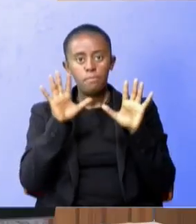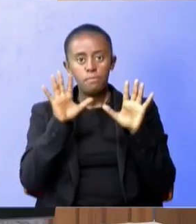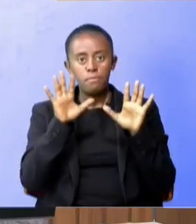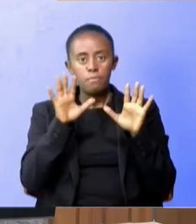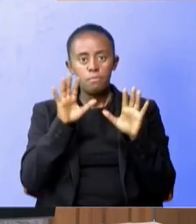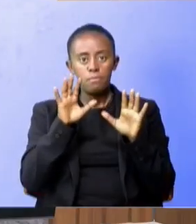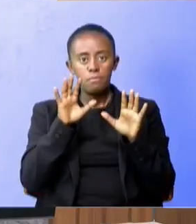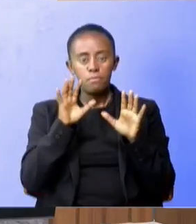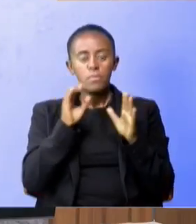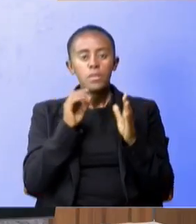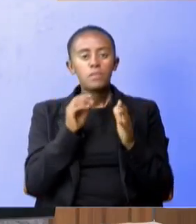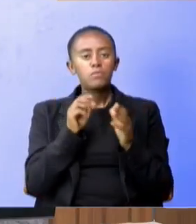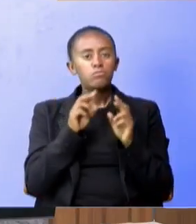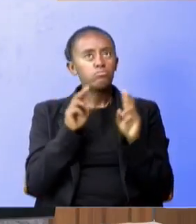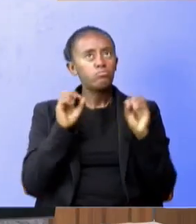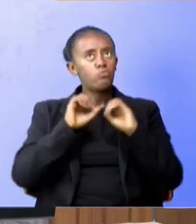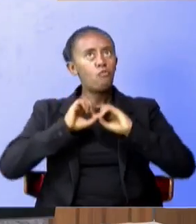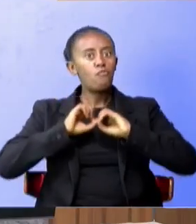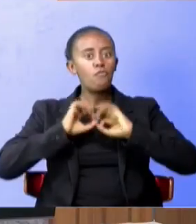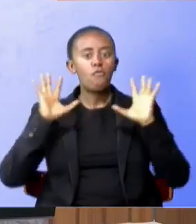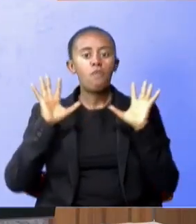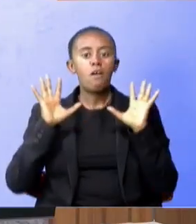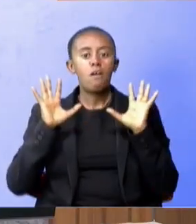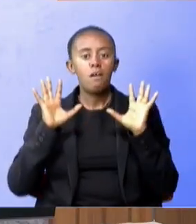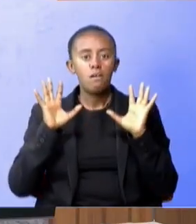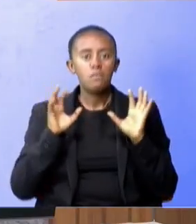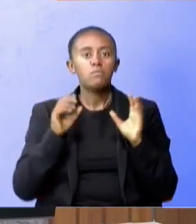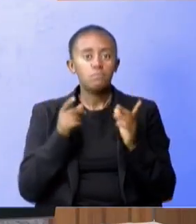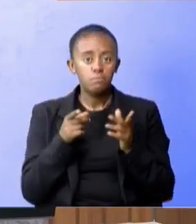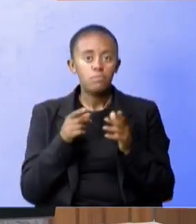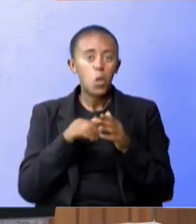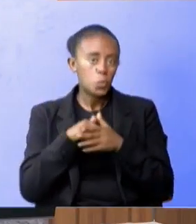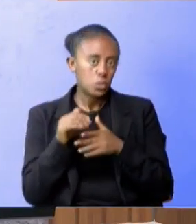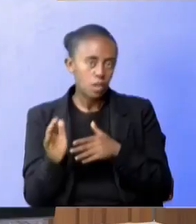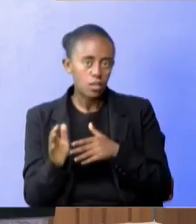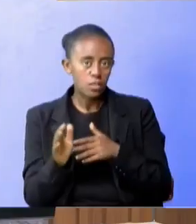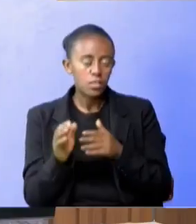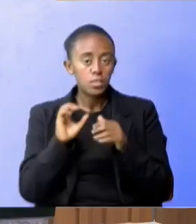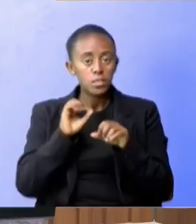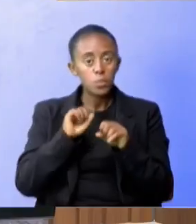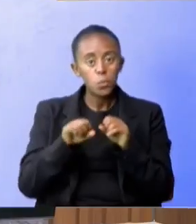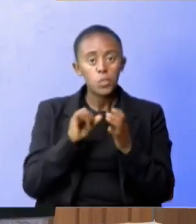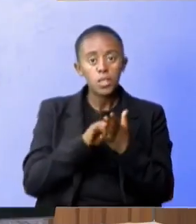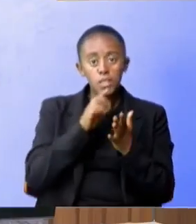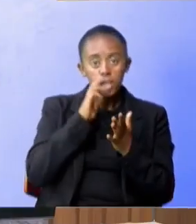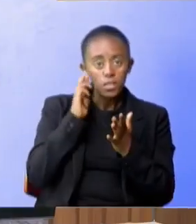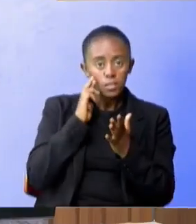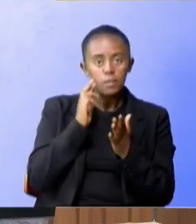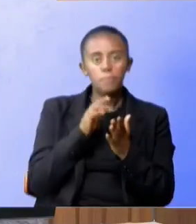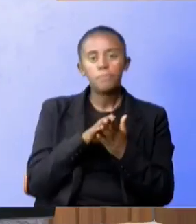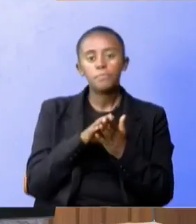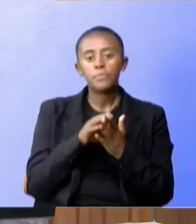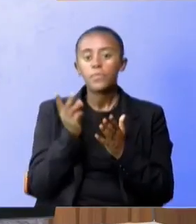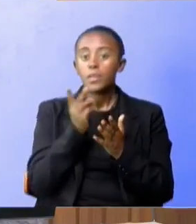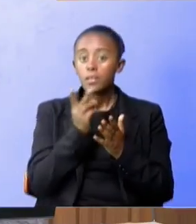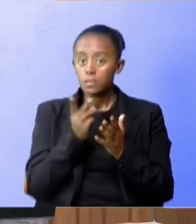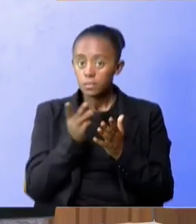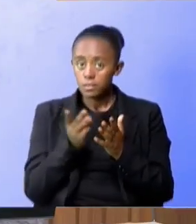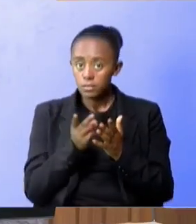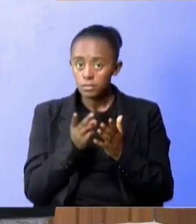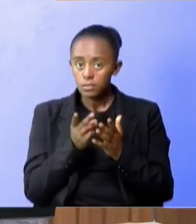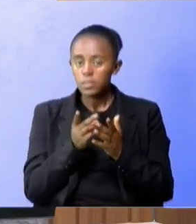what? It is too much light outside. So if that is the case, then these two